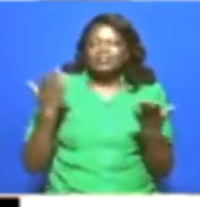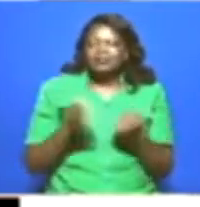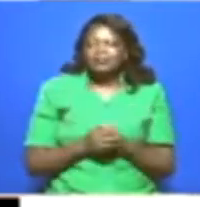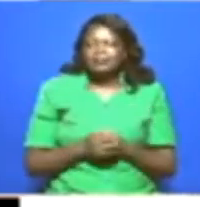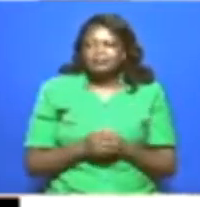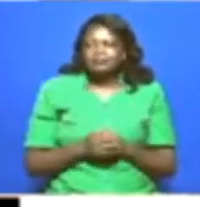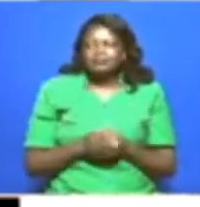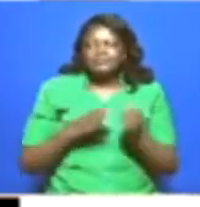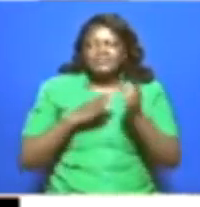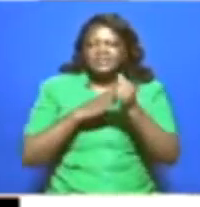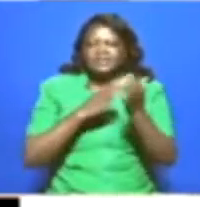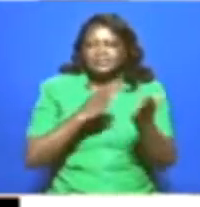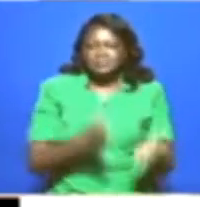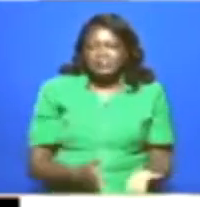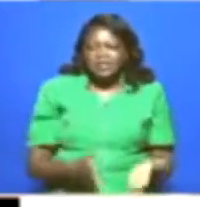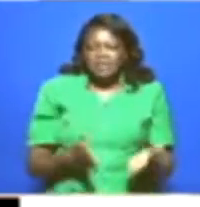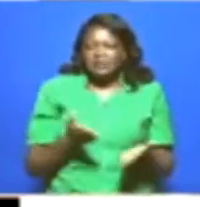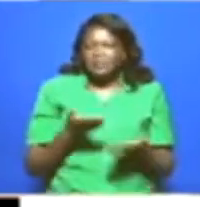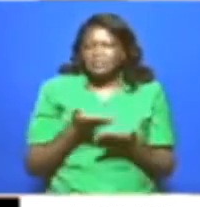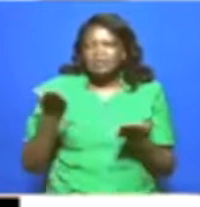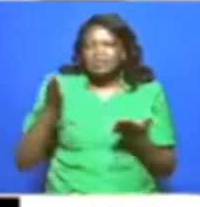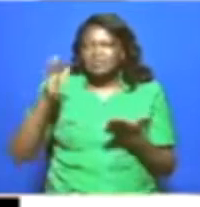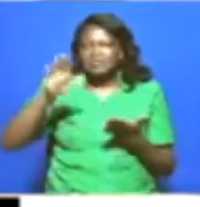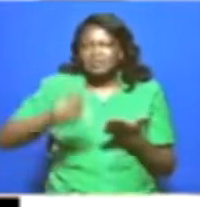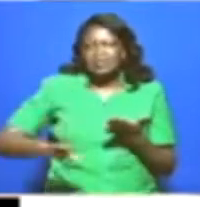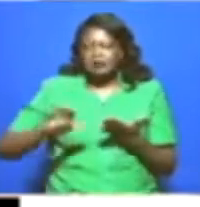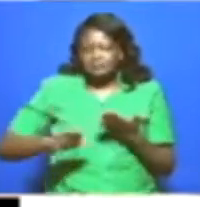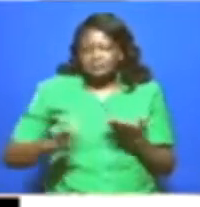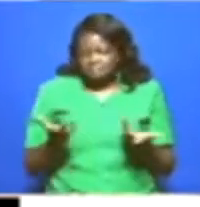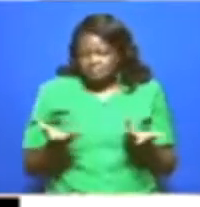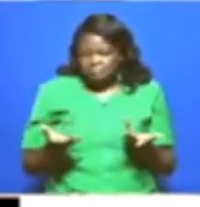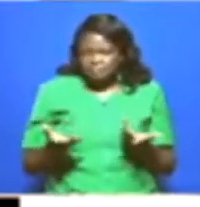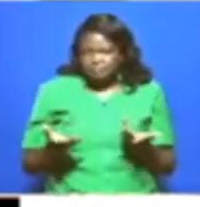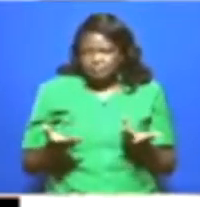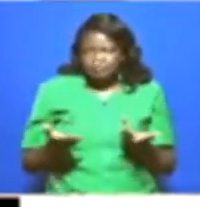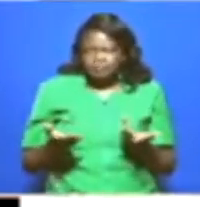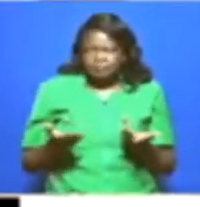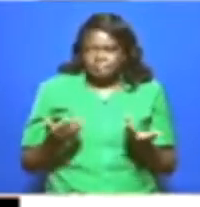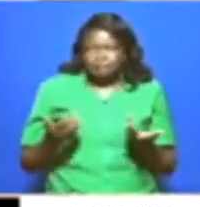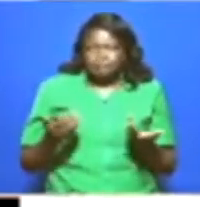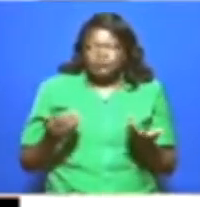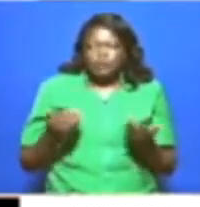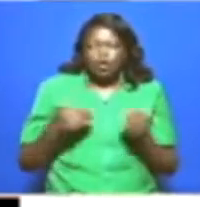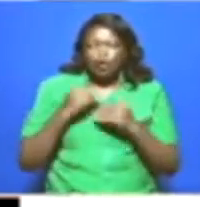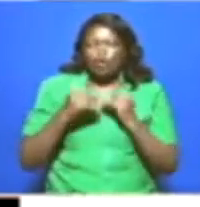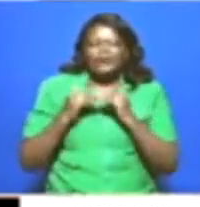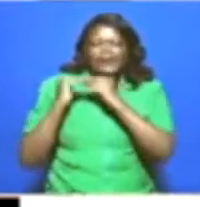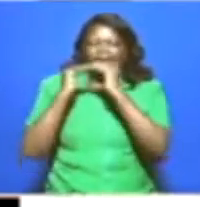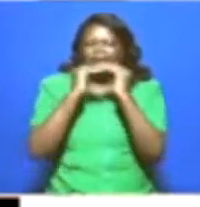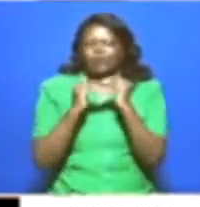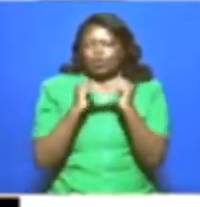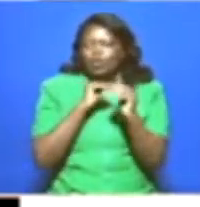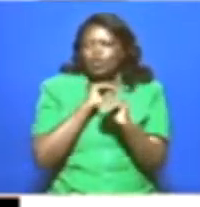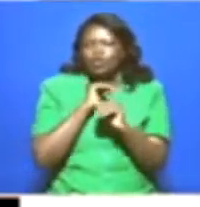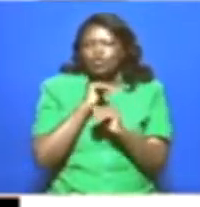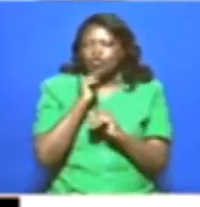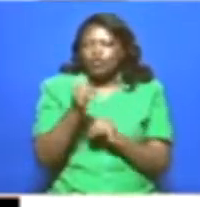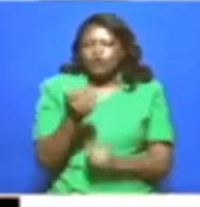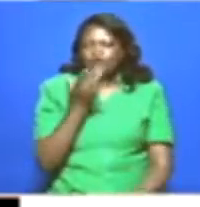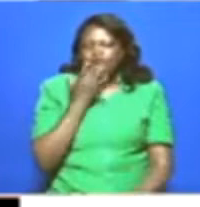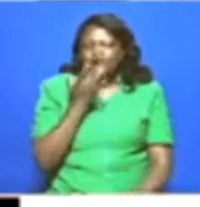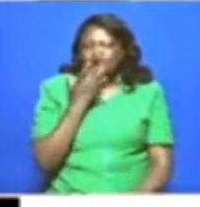a particular constituency, ward or county, they are all equal. There's no favored candidate. There's